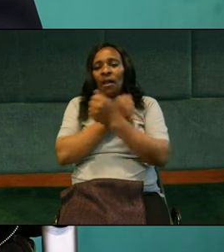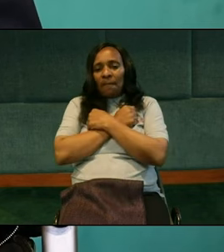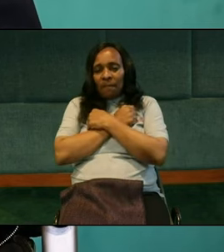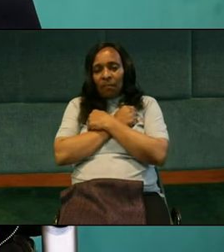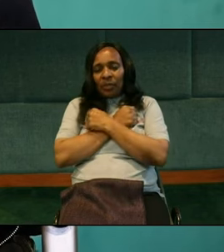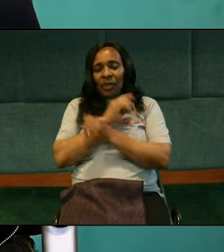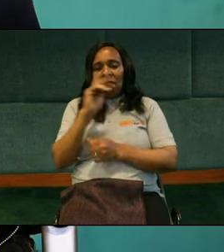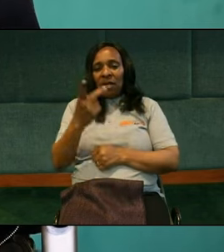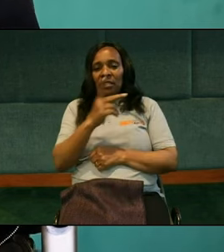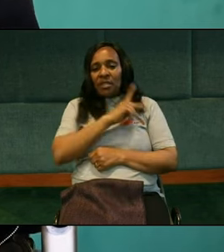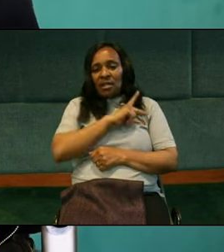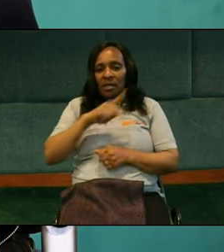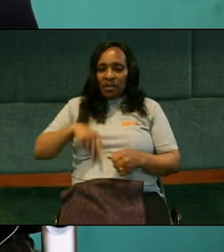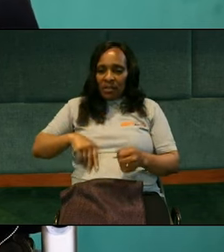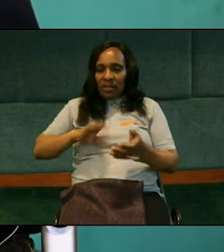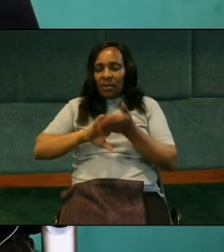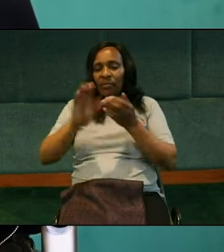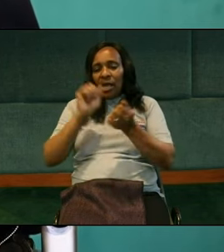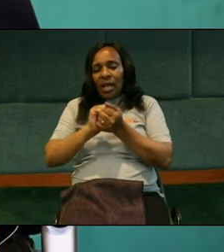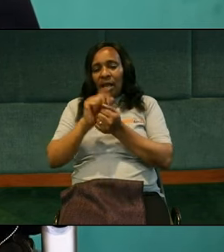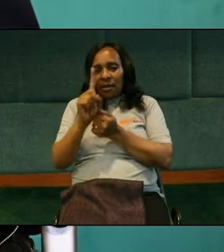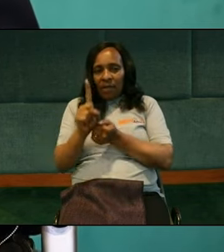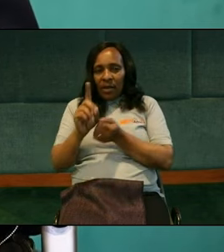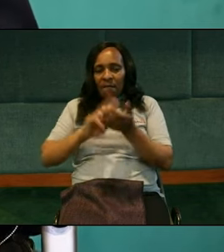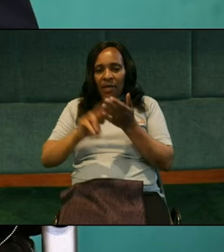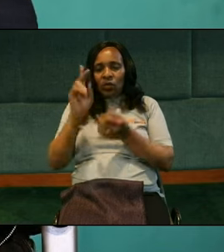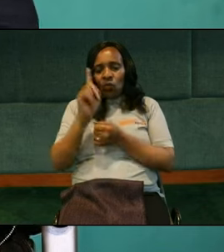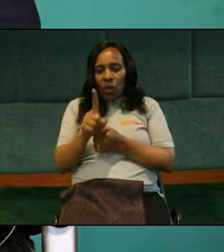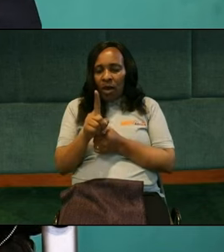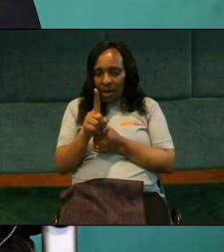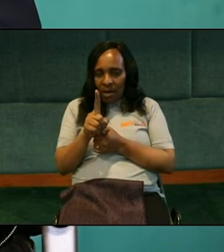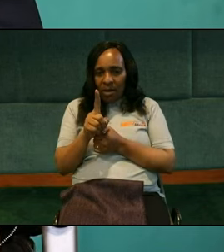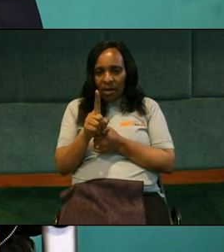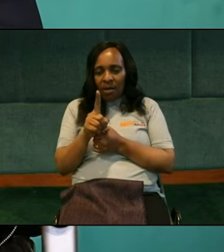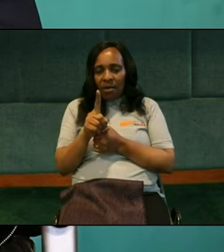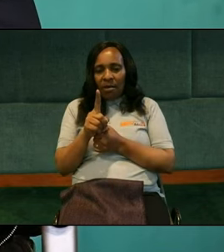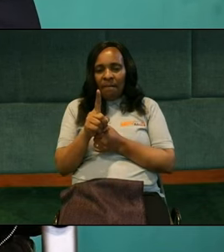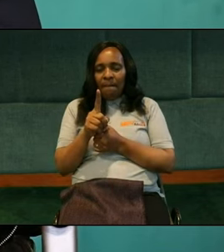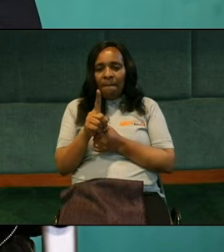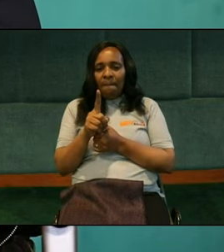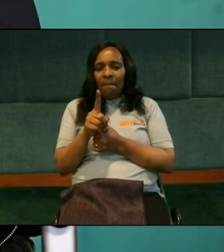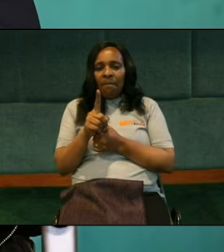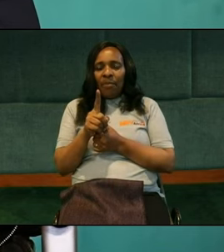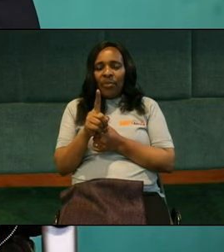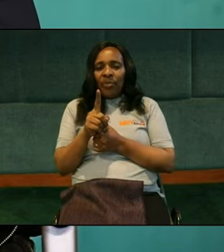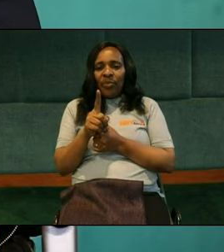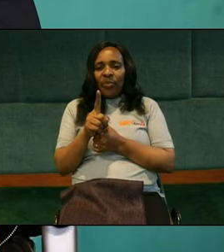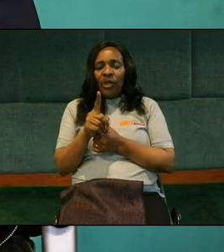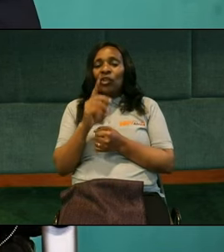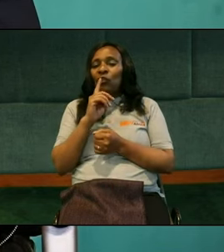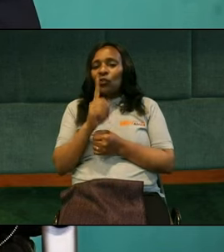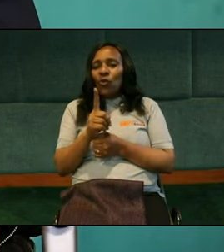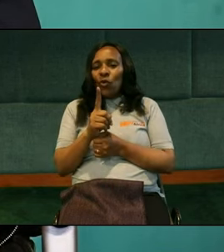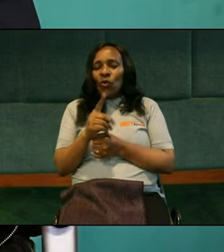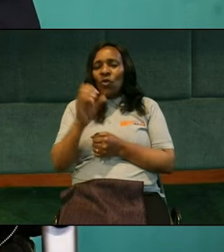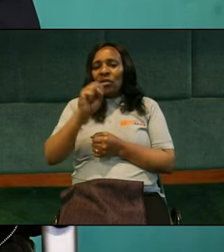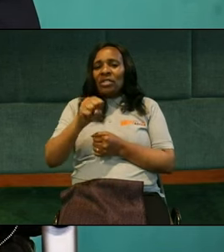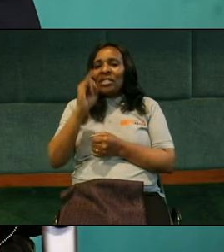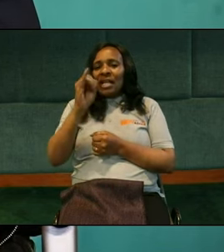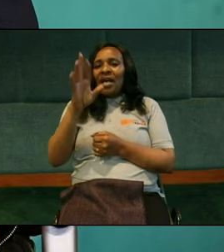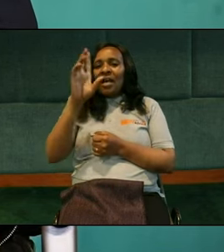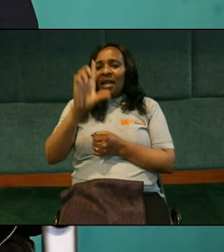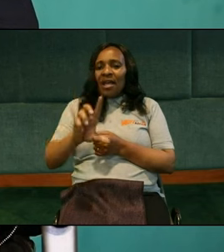1 Kings, chapter 11, verse 1 and verse 2. So, Silas, could